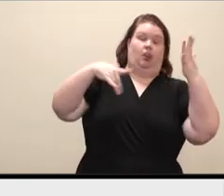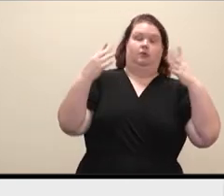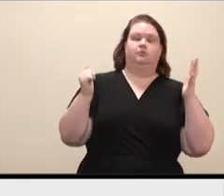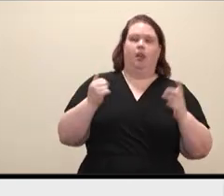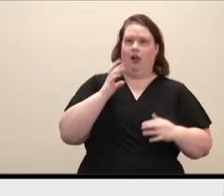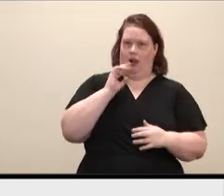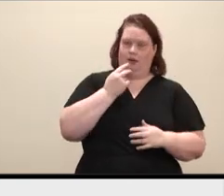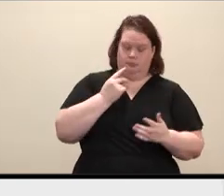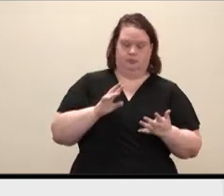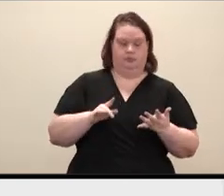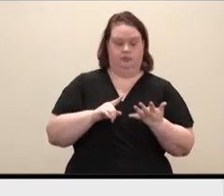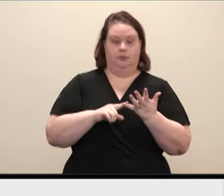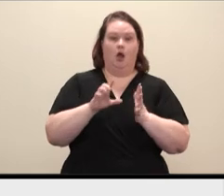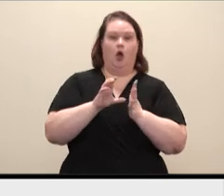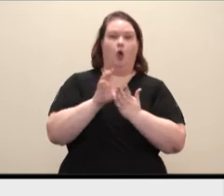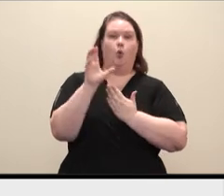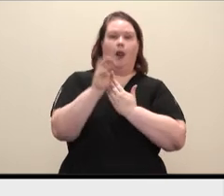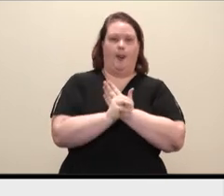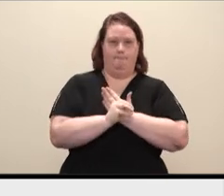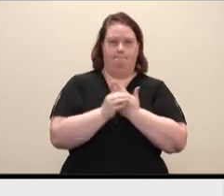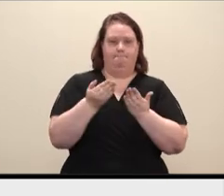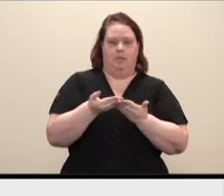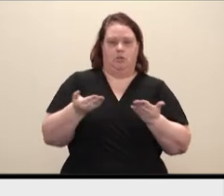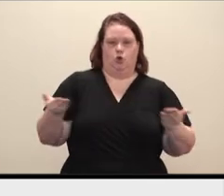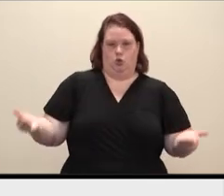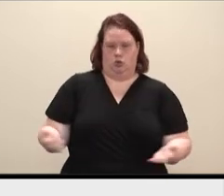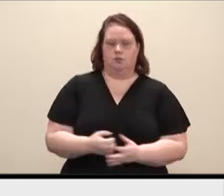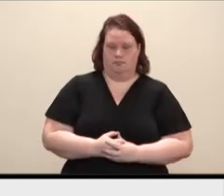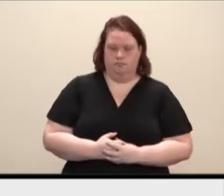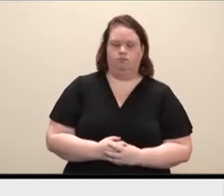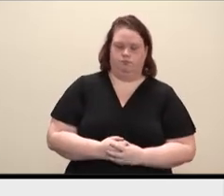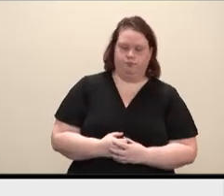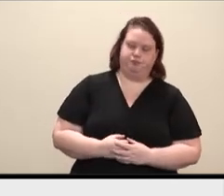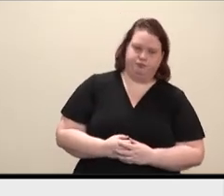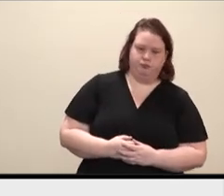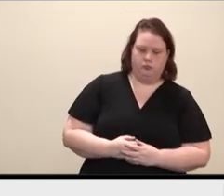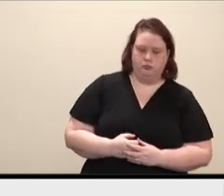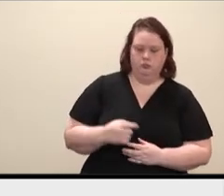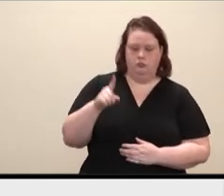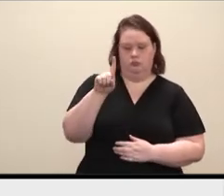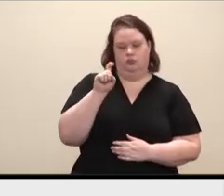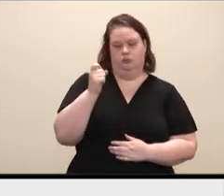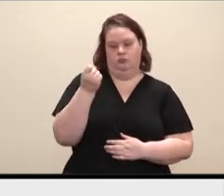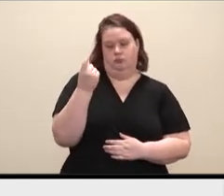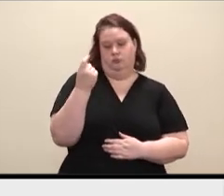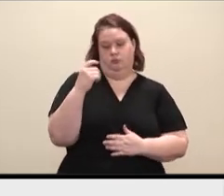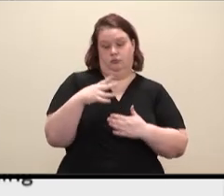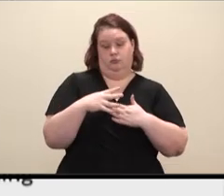and also some curriculum materials to support what we're doing. So that's how we'll spend this first